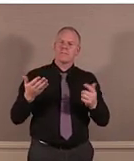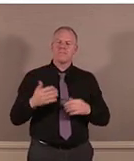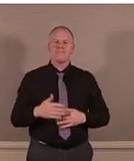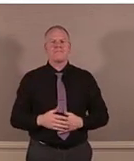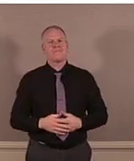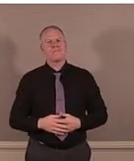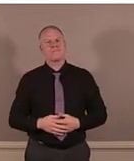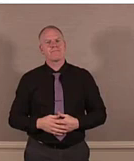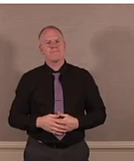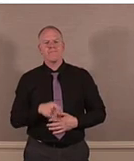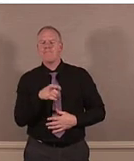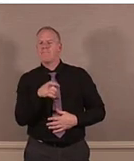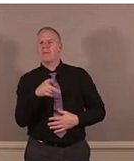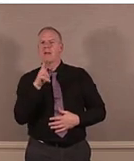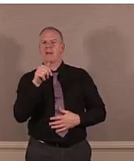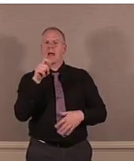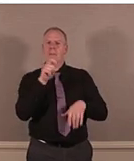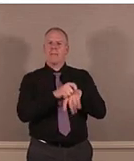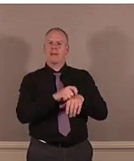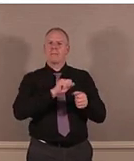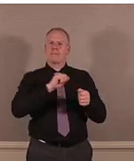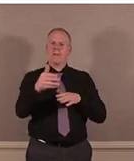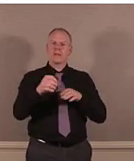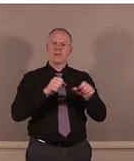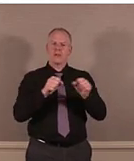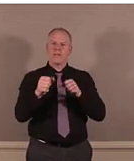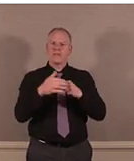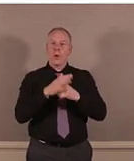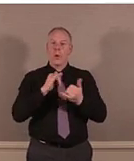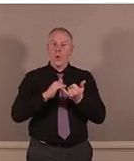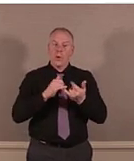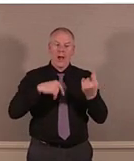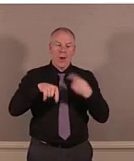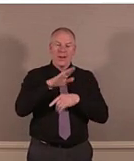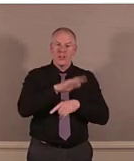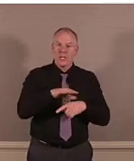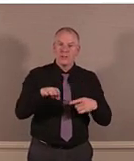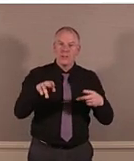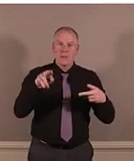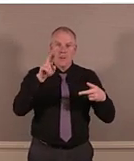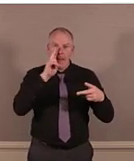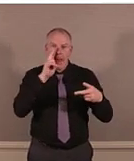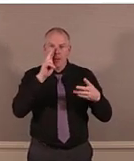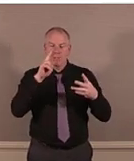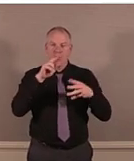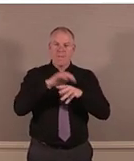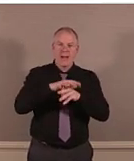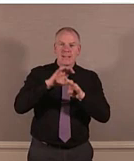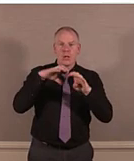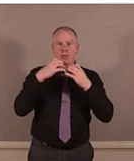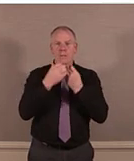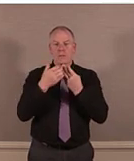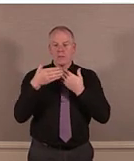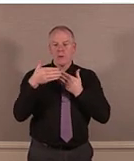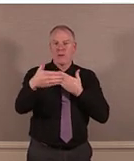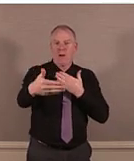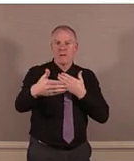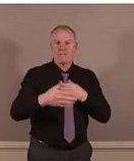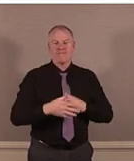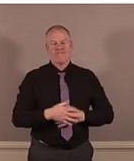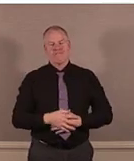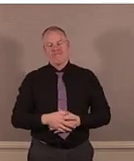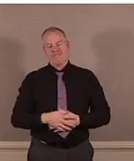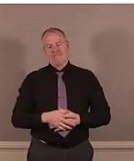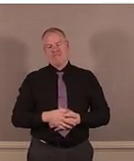and that they will best serve our children, our neighbours, our friends and our communities going forward. And